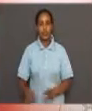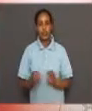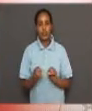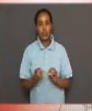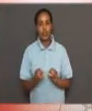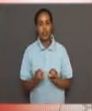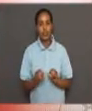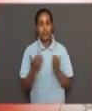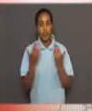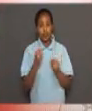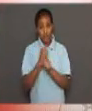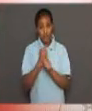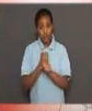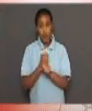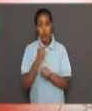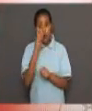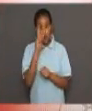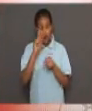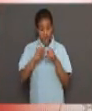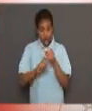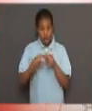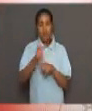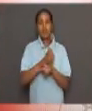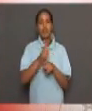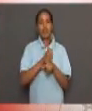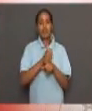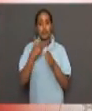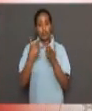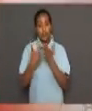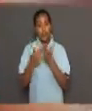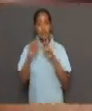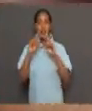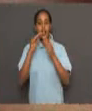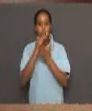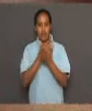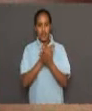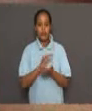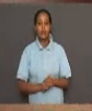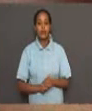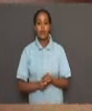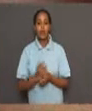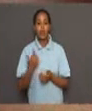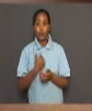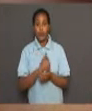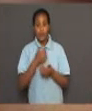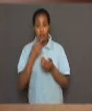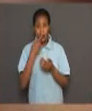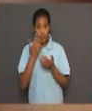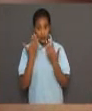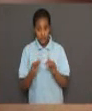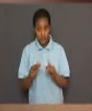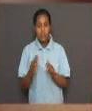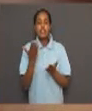Students, let us do one last activity for this lesson. We have already seen